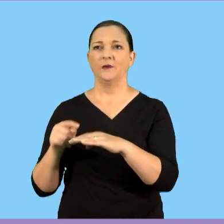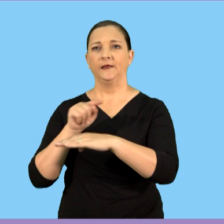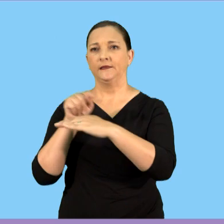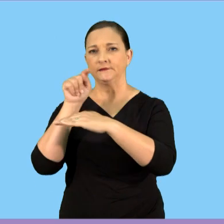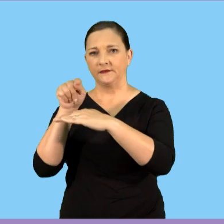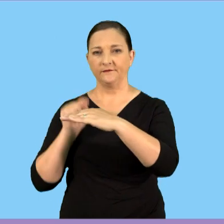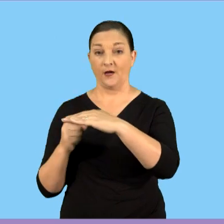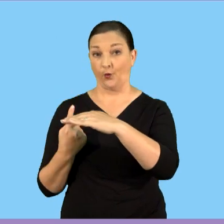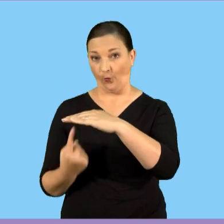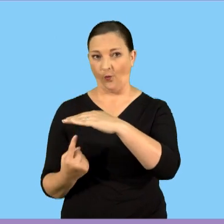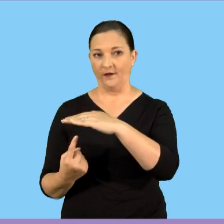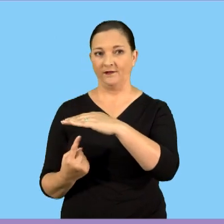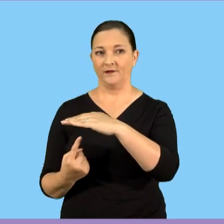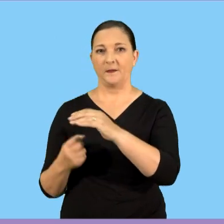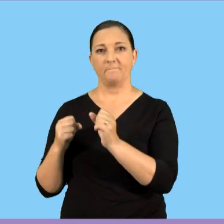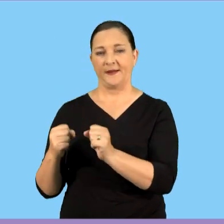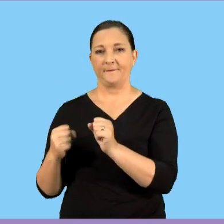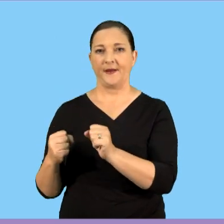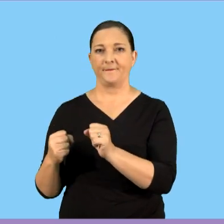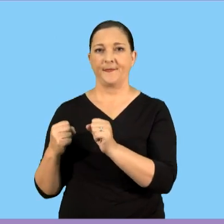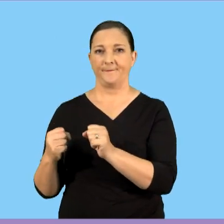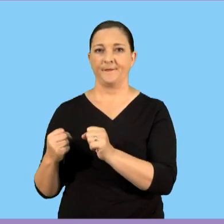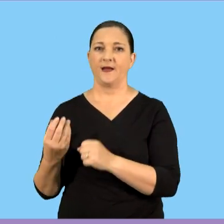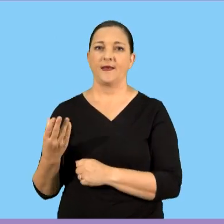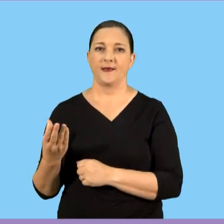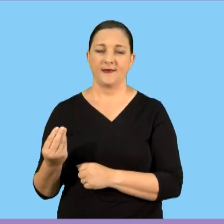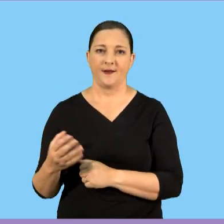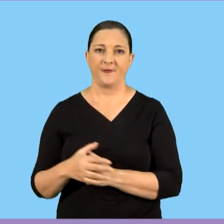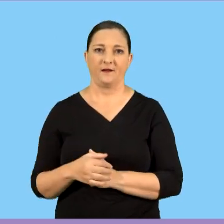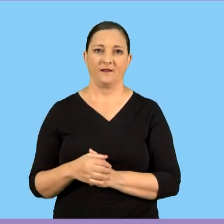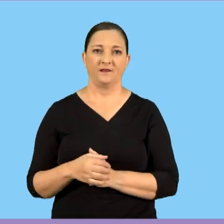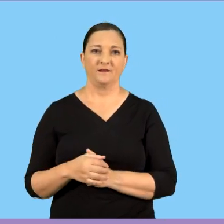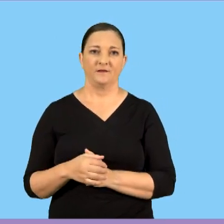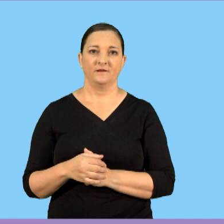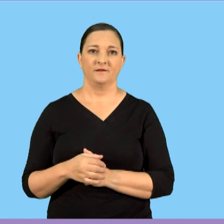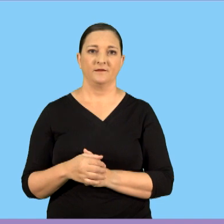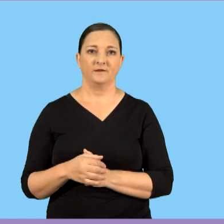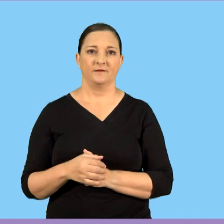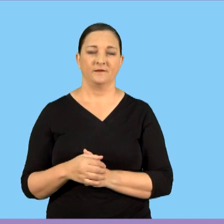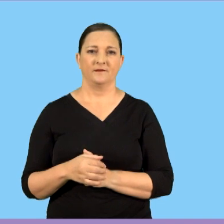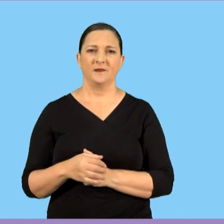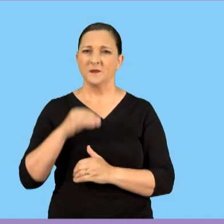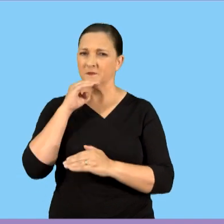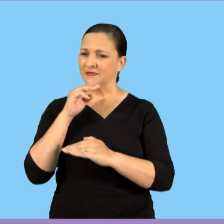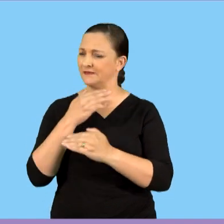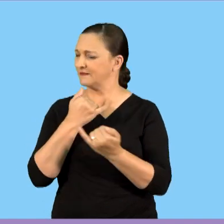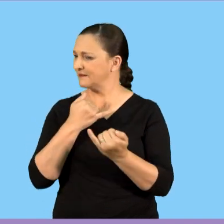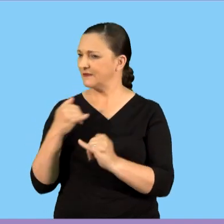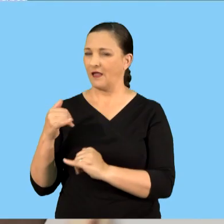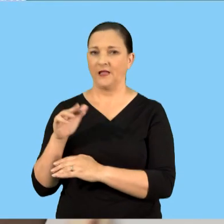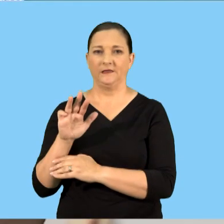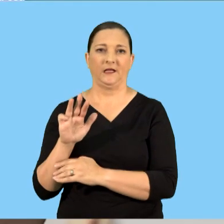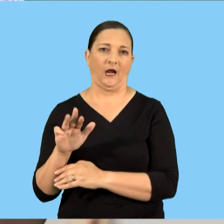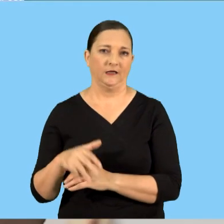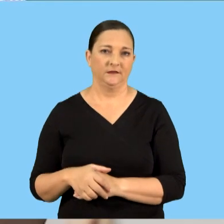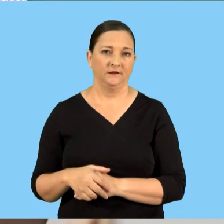number divided by 1 will be that number. So now we have 9 divided by 1. That means it